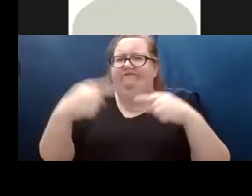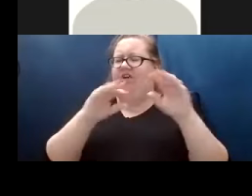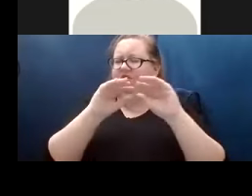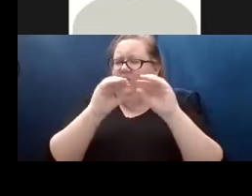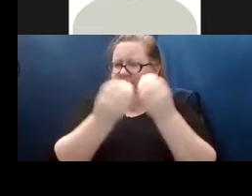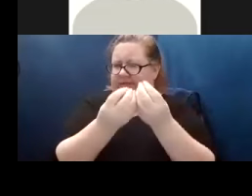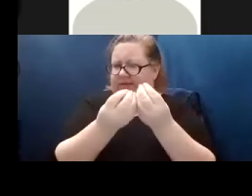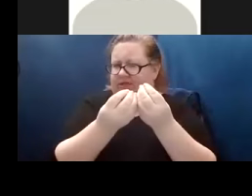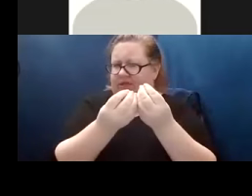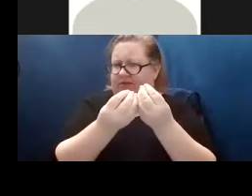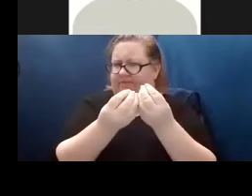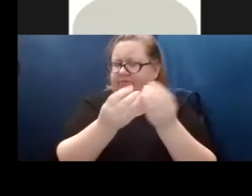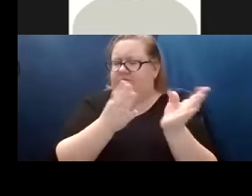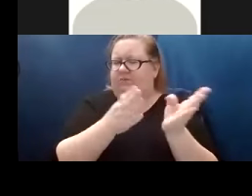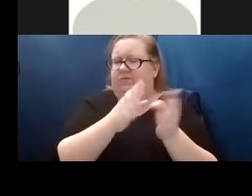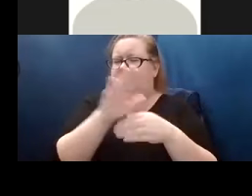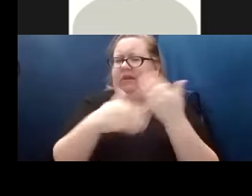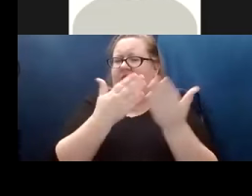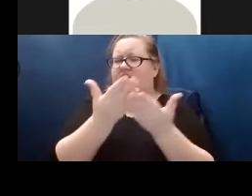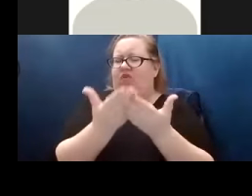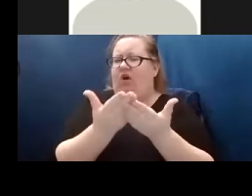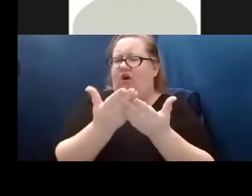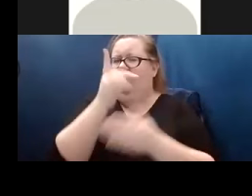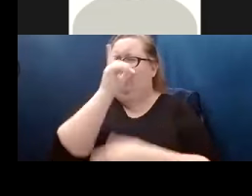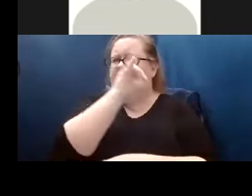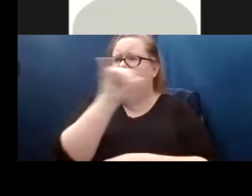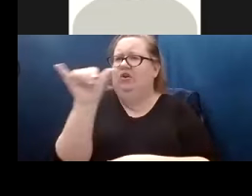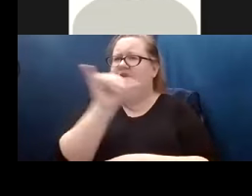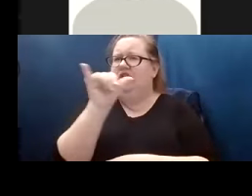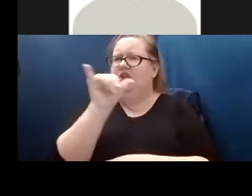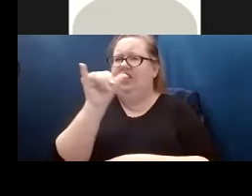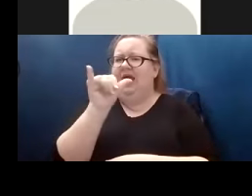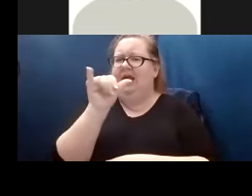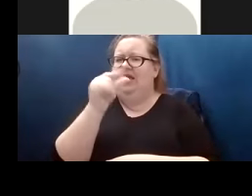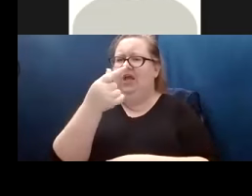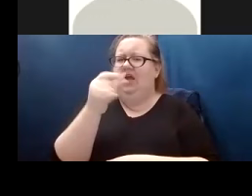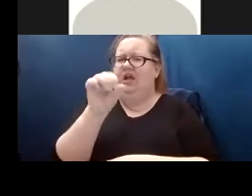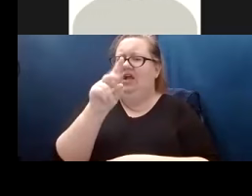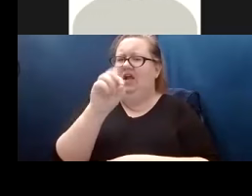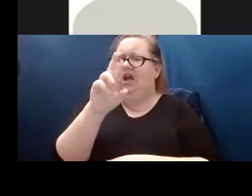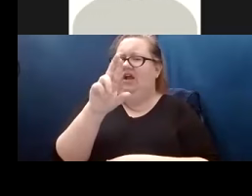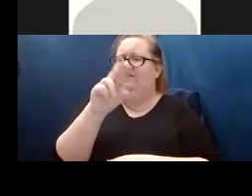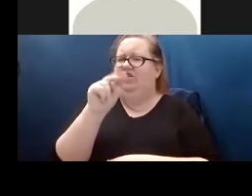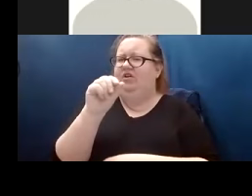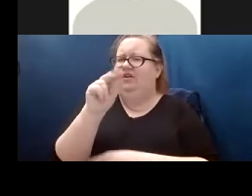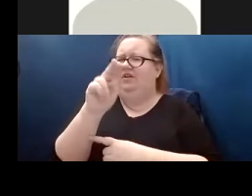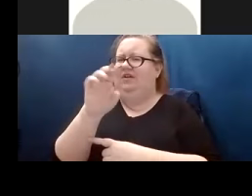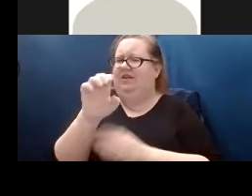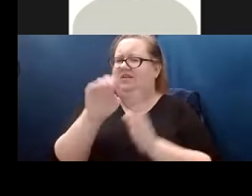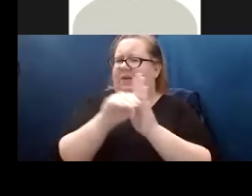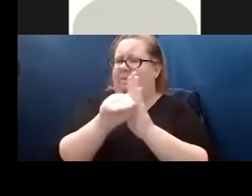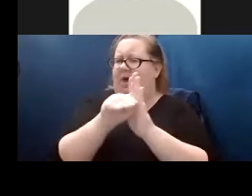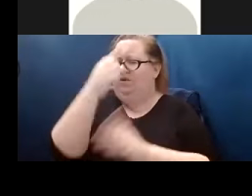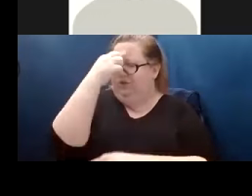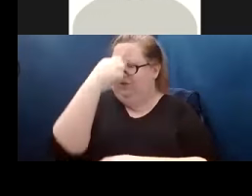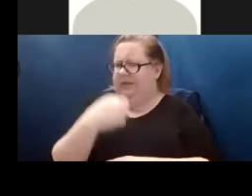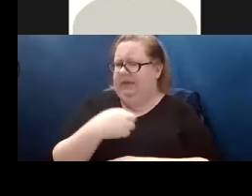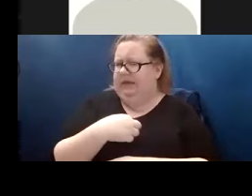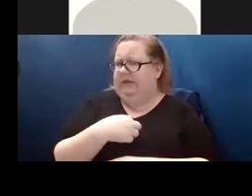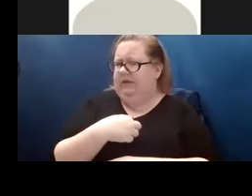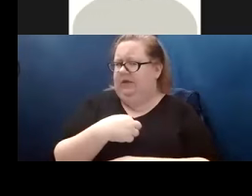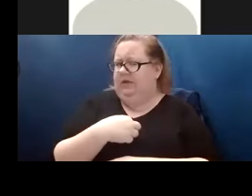organizations. This all looks like a governance model to me, right?